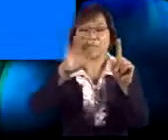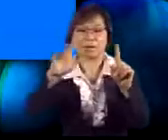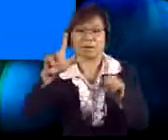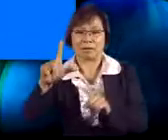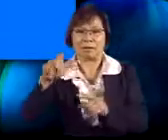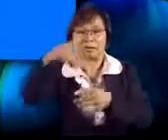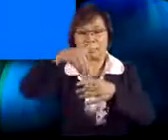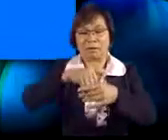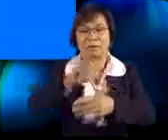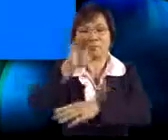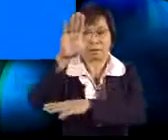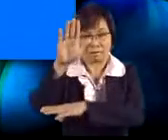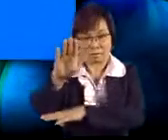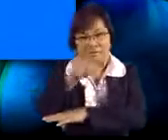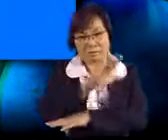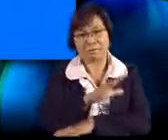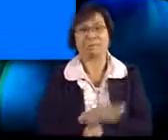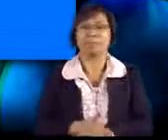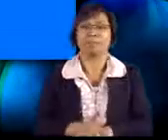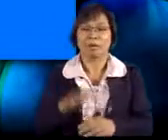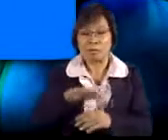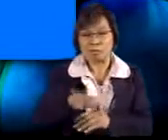1.35 liters in the afternoon.